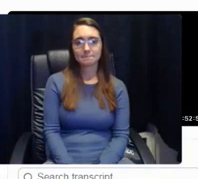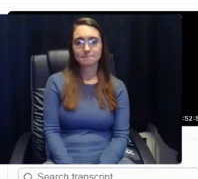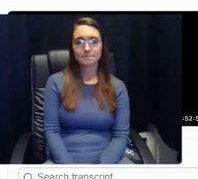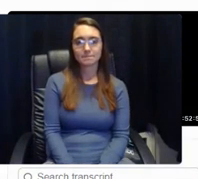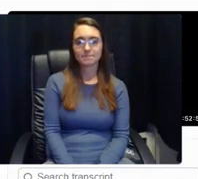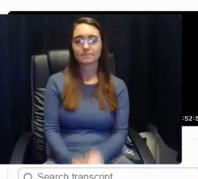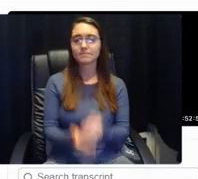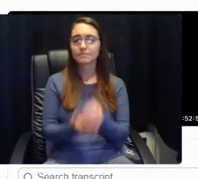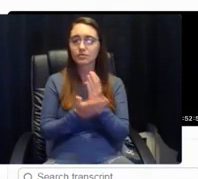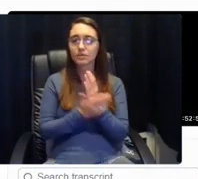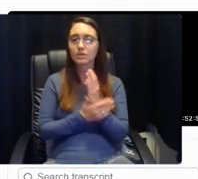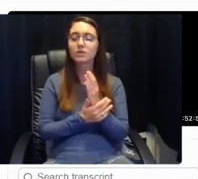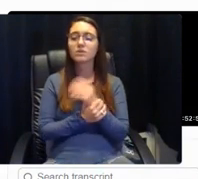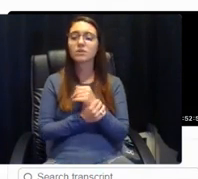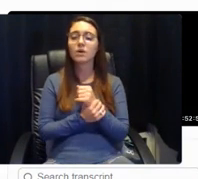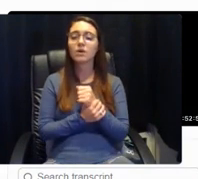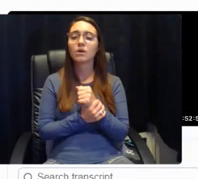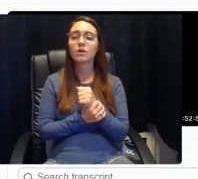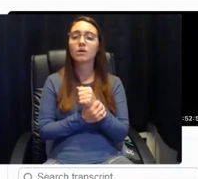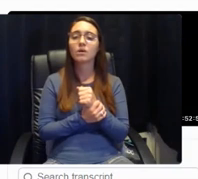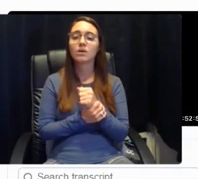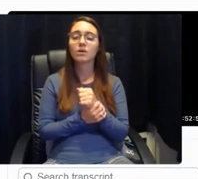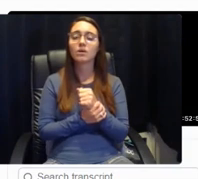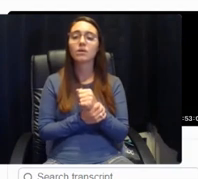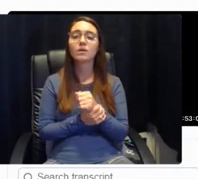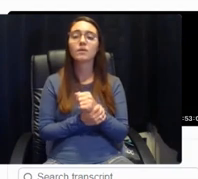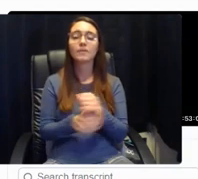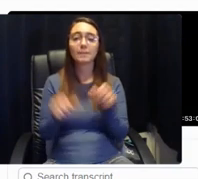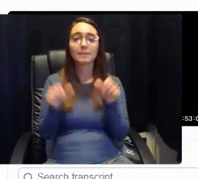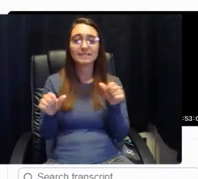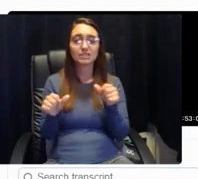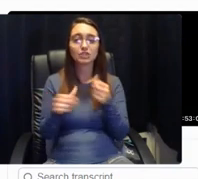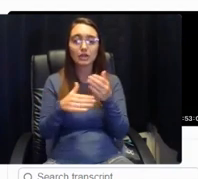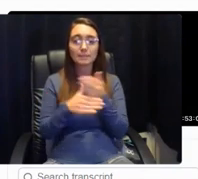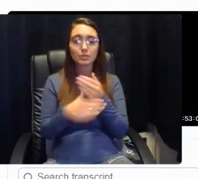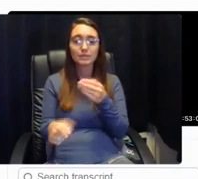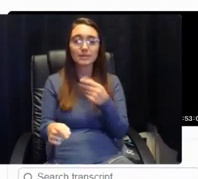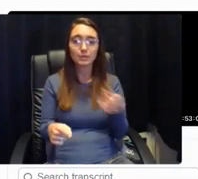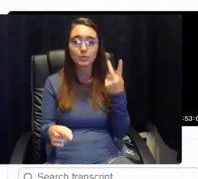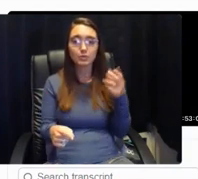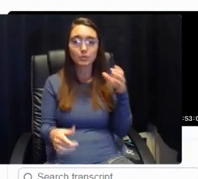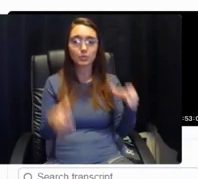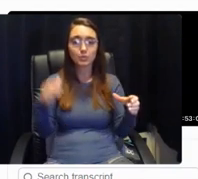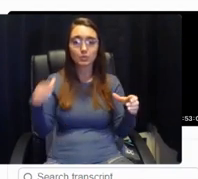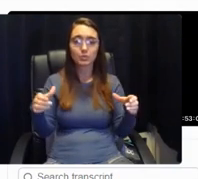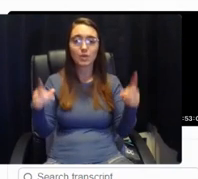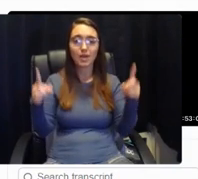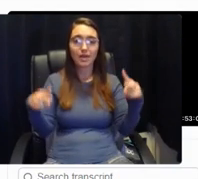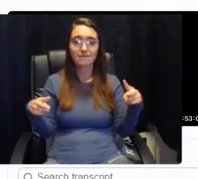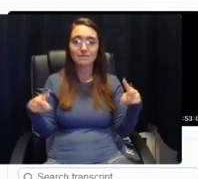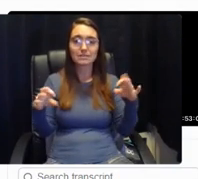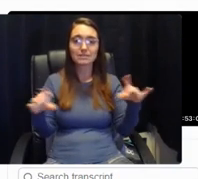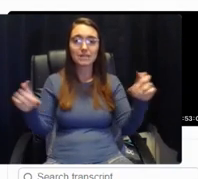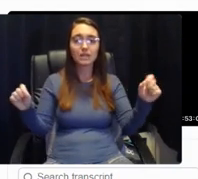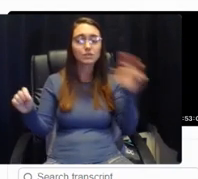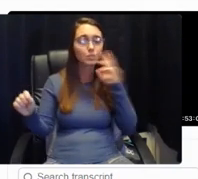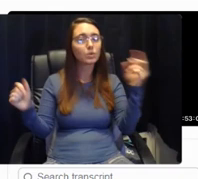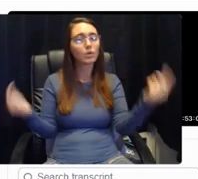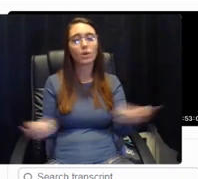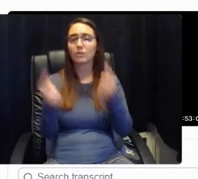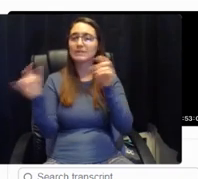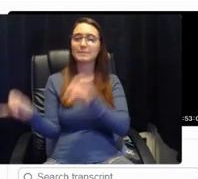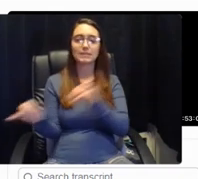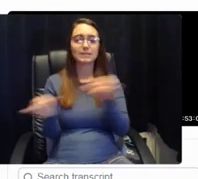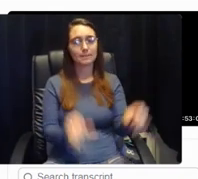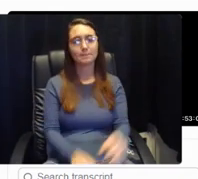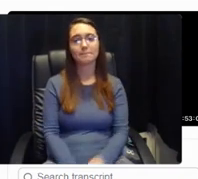All right, the potential between these two half cells is always the same. Those two half